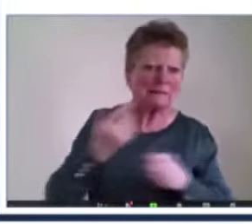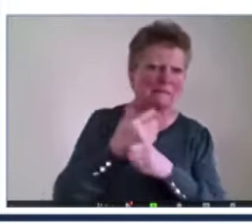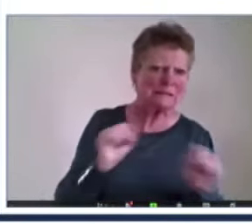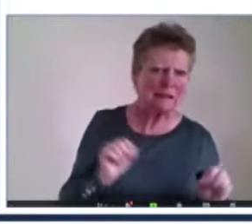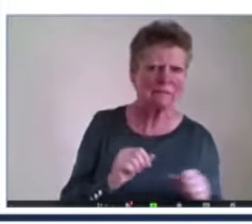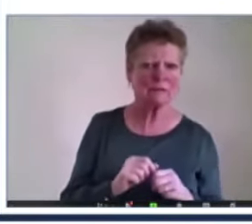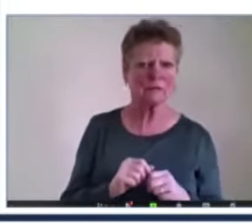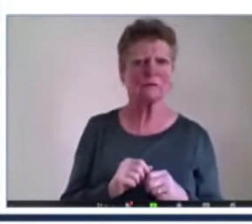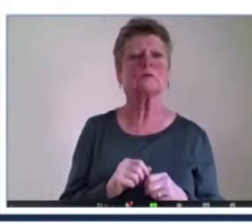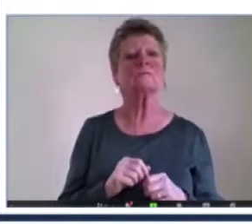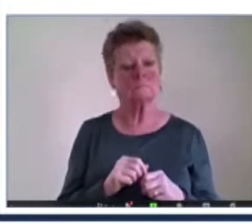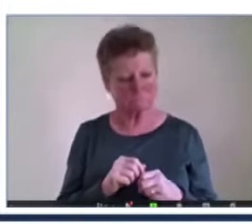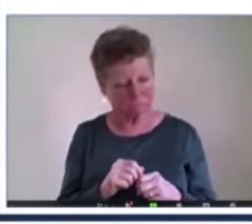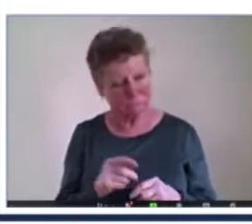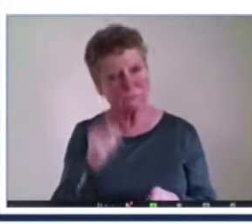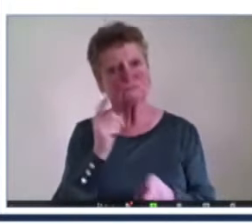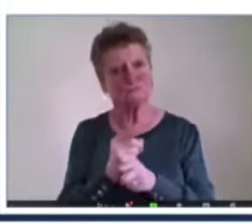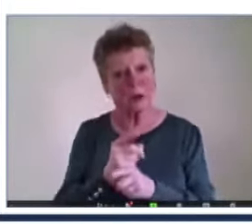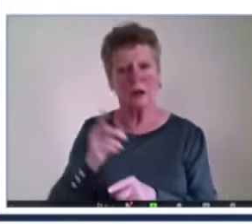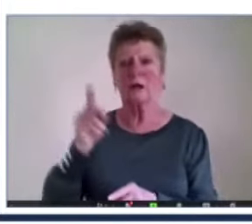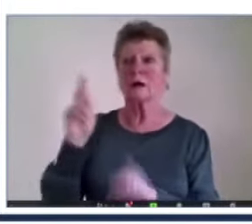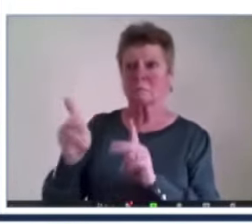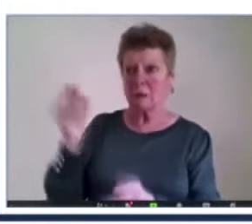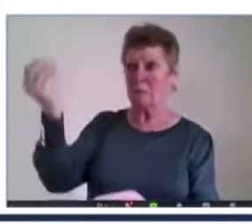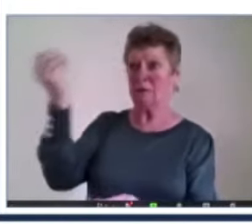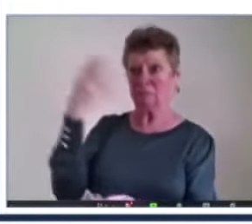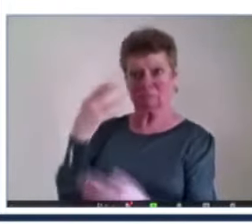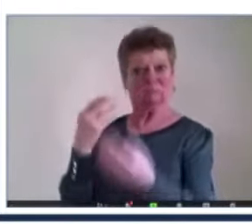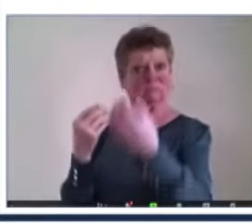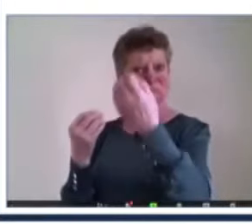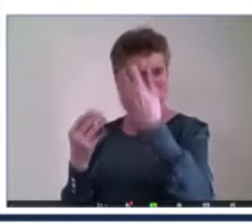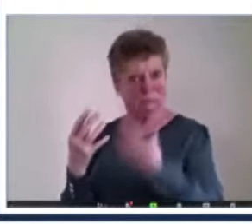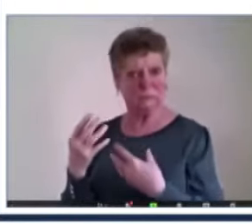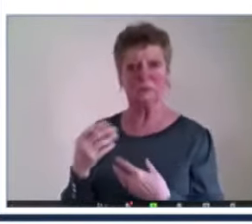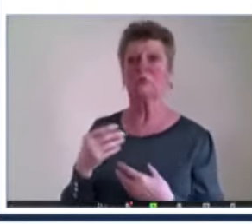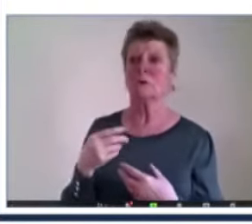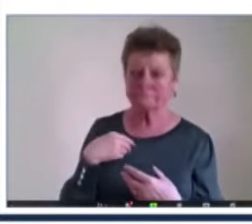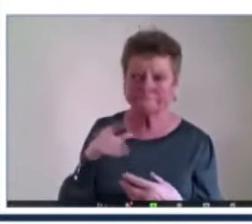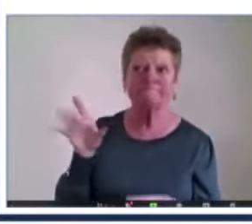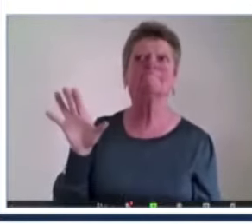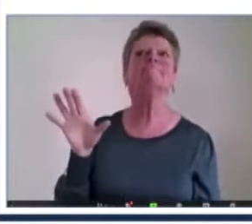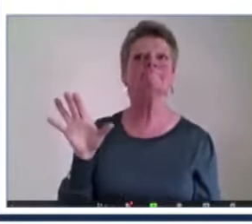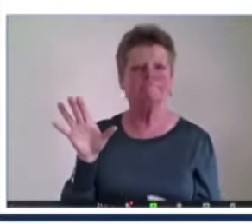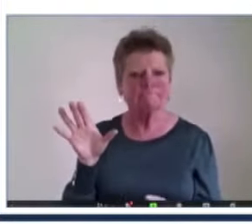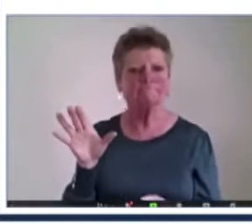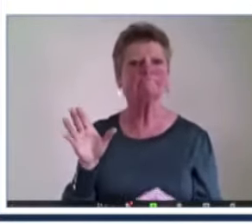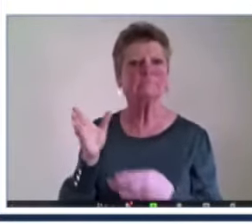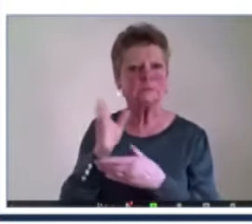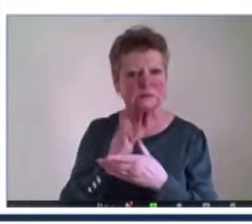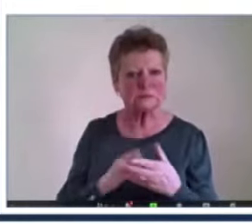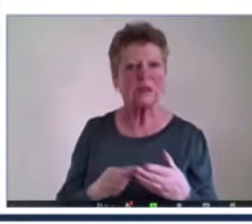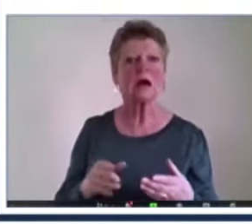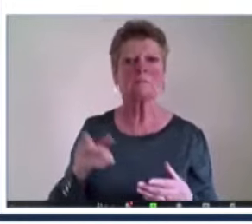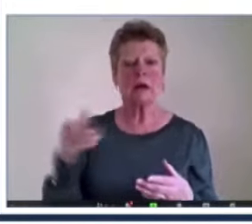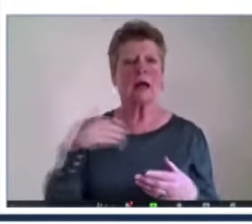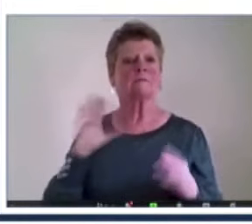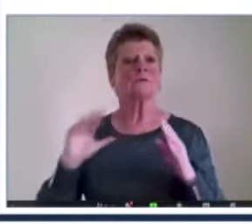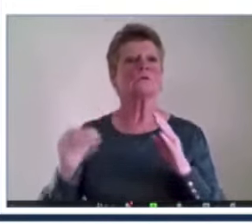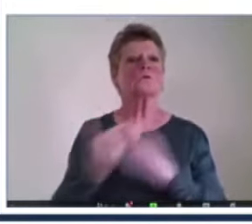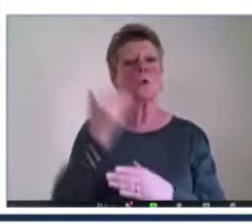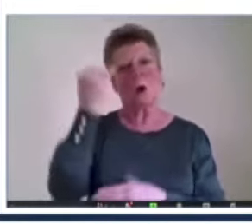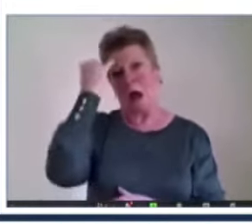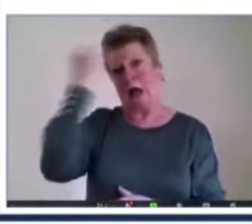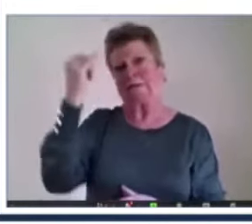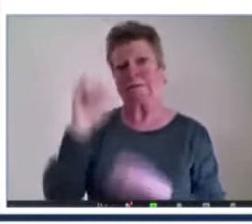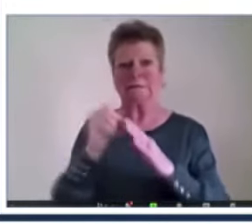and we heard over the last week, and I believe just within the last hour or so, we've got a number of new graphic ways to